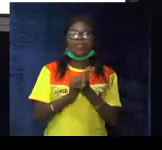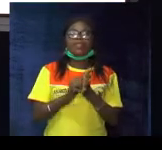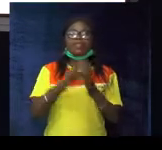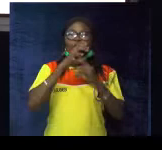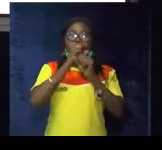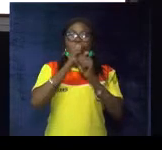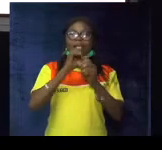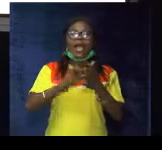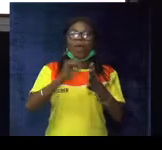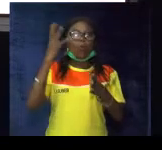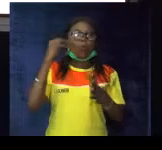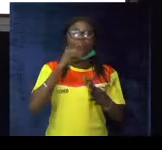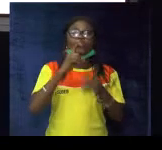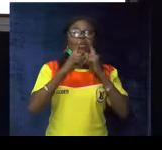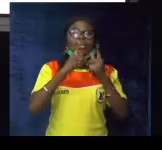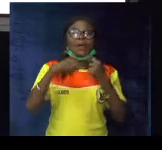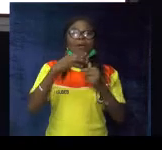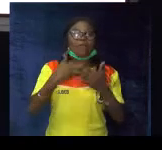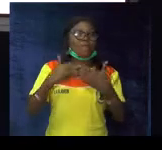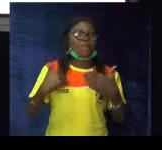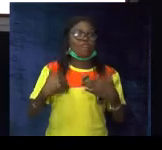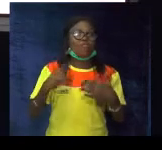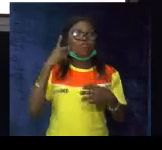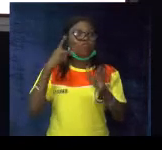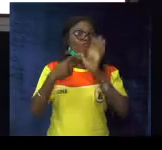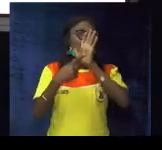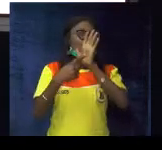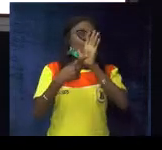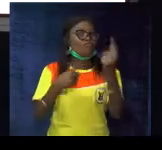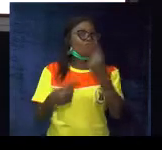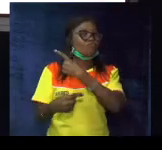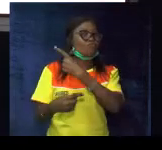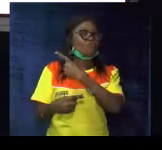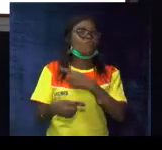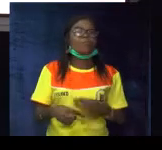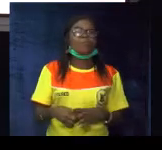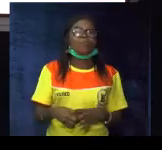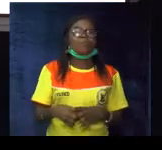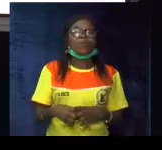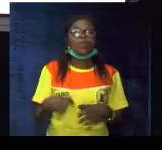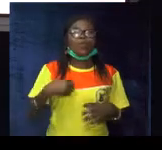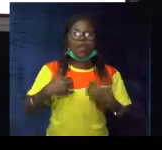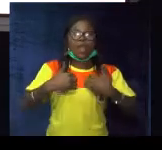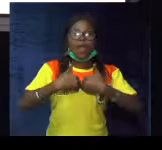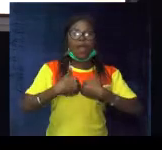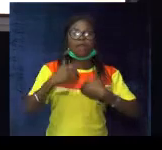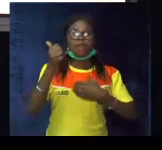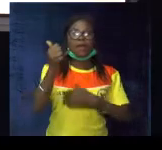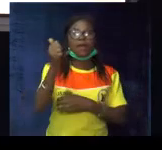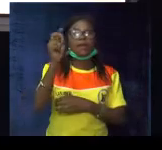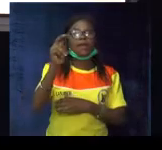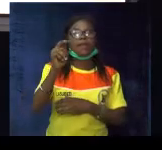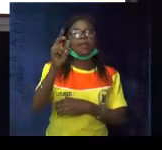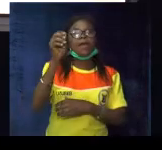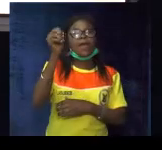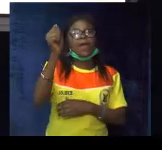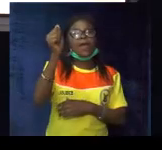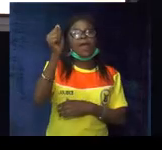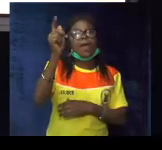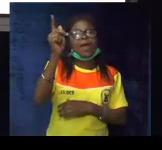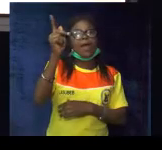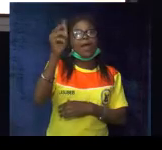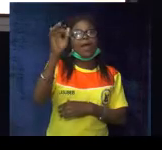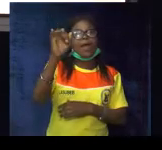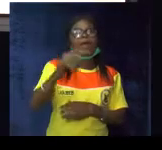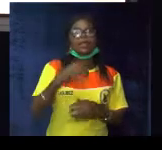That's orange that I was talking about. Okay, so this is a segment. So just you have an arc, then you have a